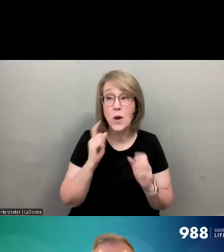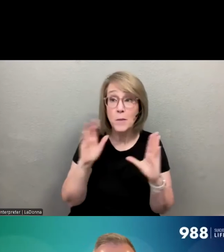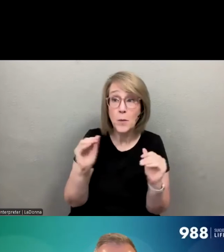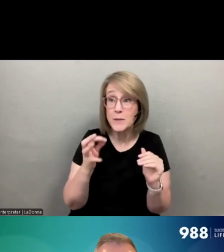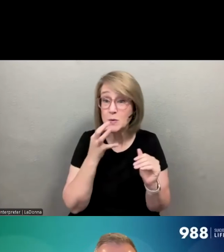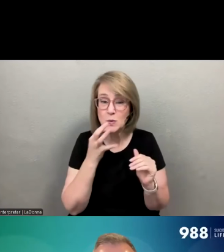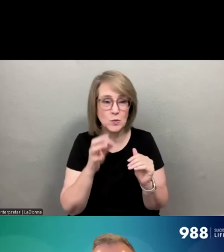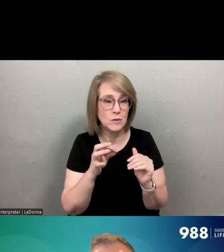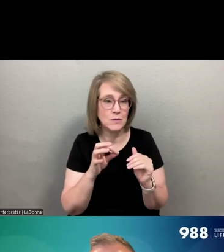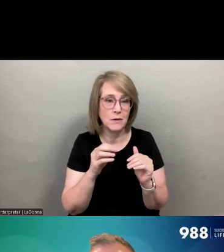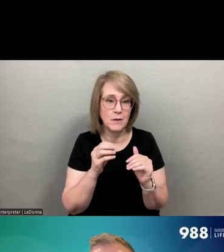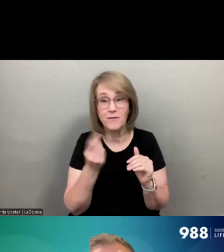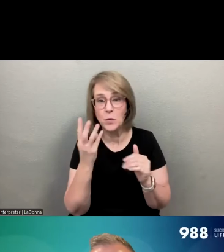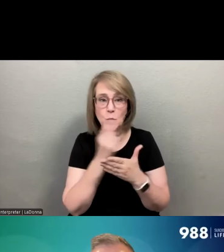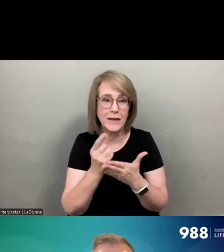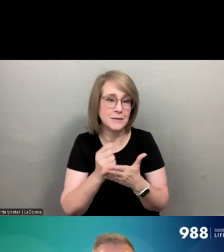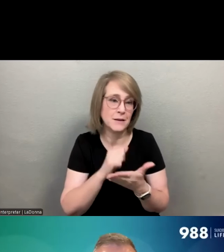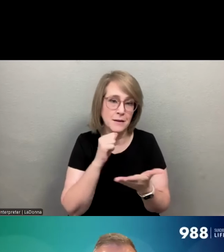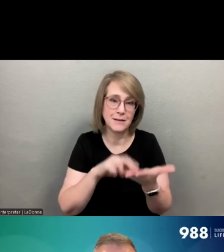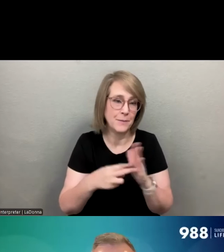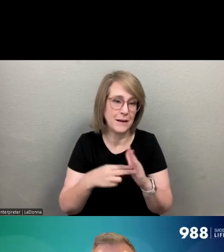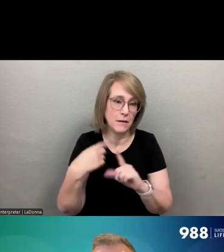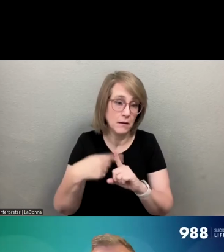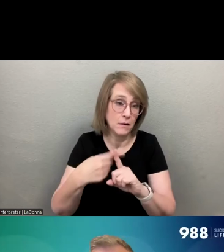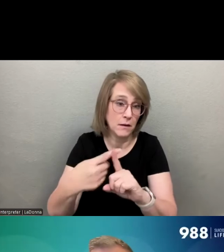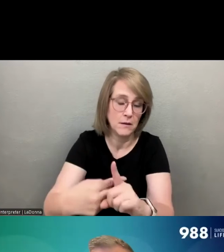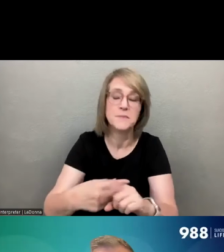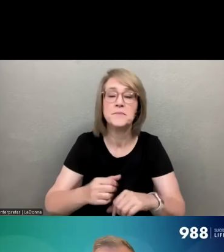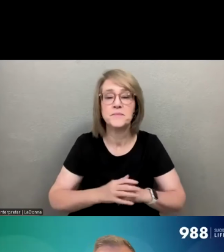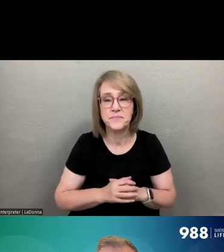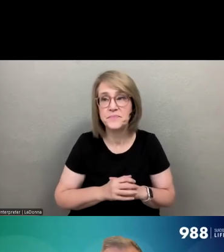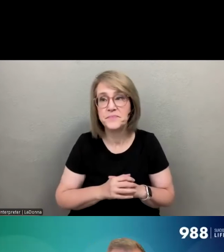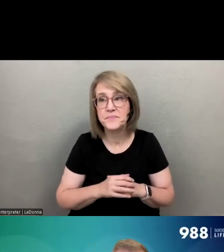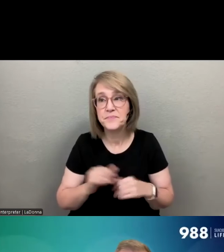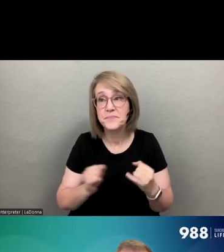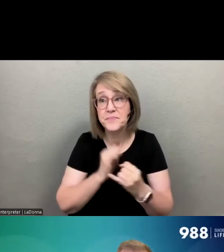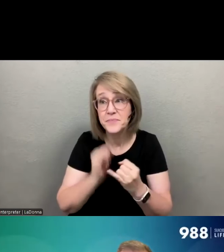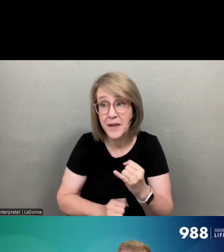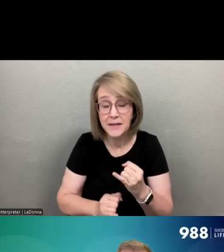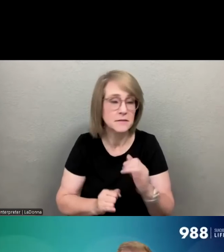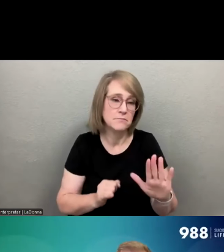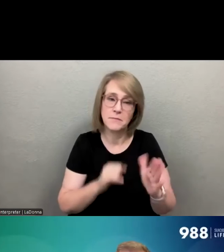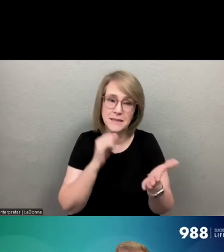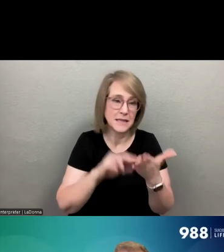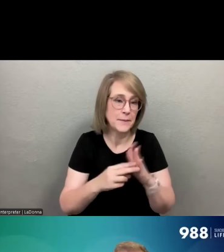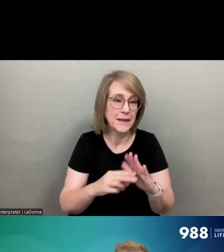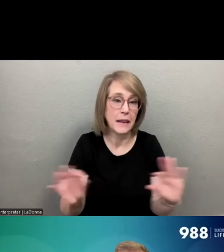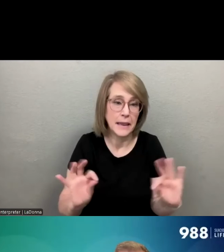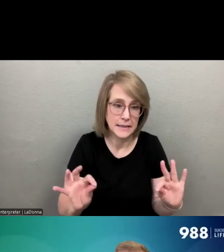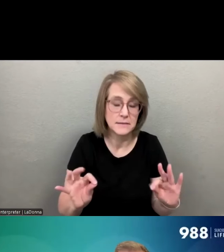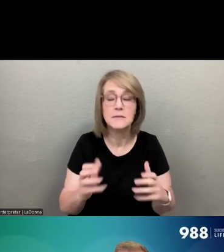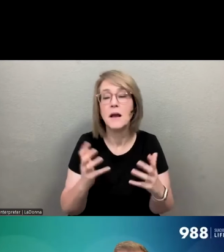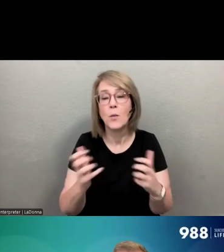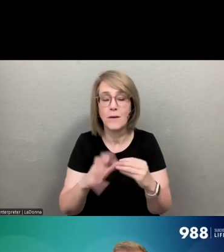months, but we'll provide more information as I have it. And then last, but certainly not least, I just wanted to